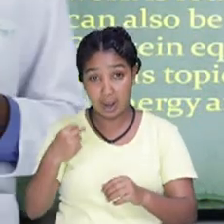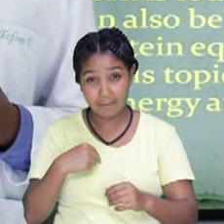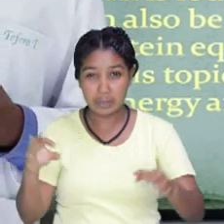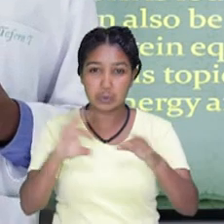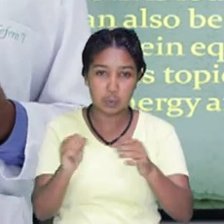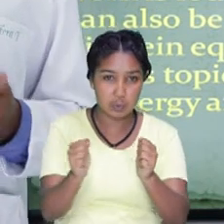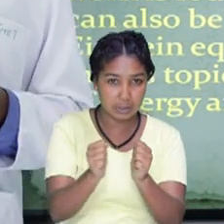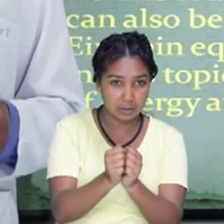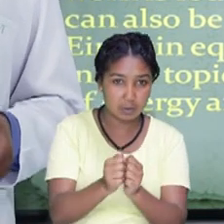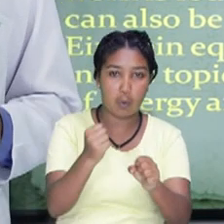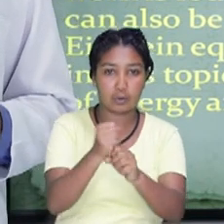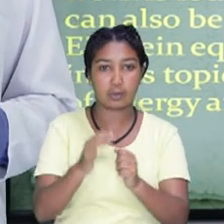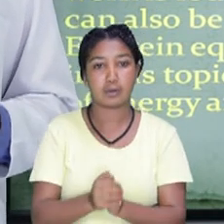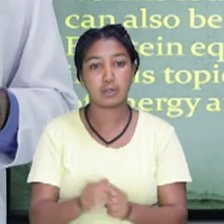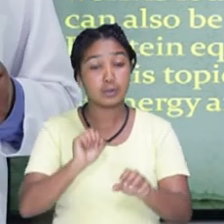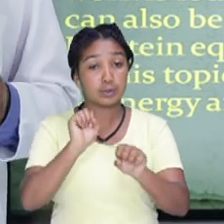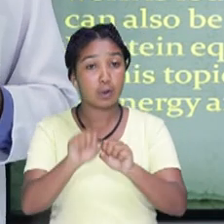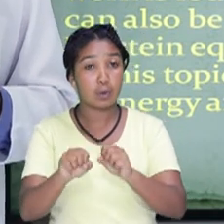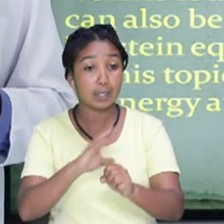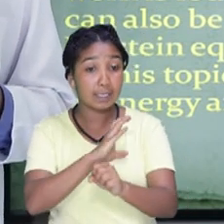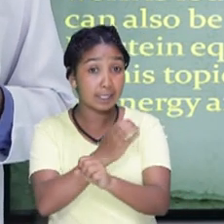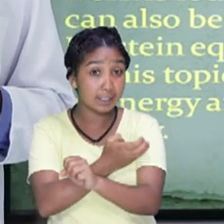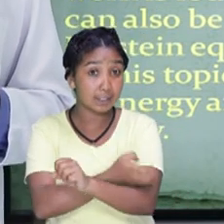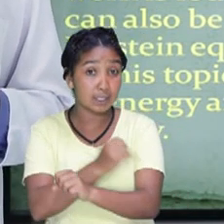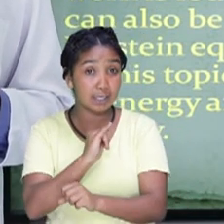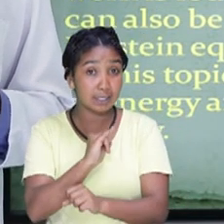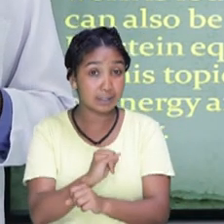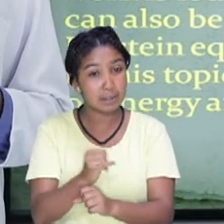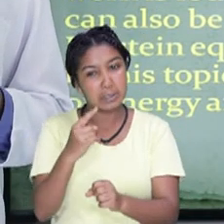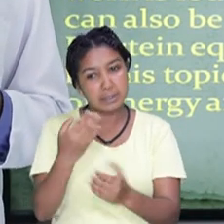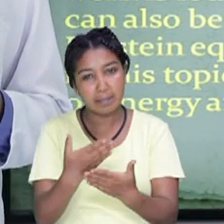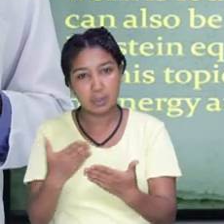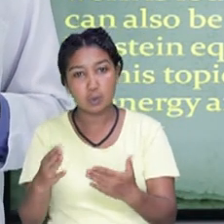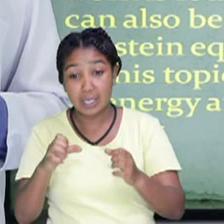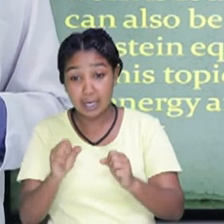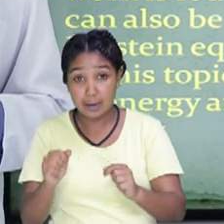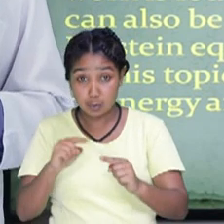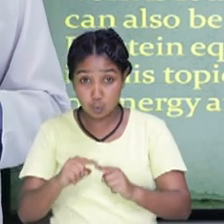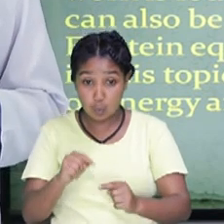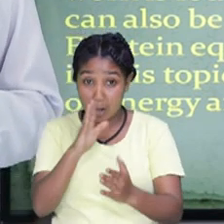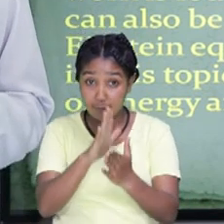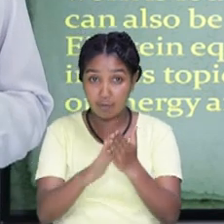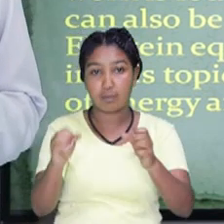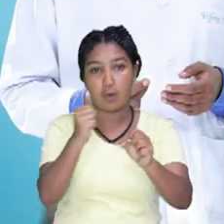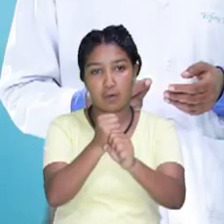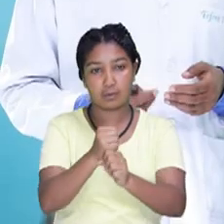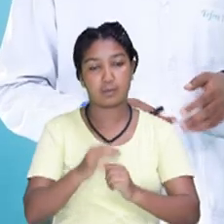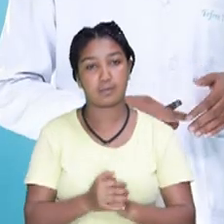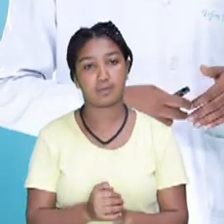associate it with work. Therefore, energy is something which enables us to perform